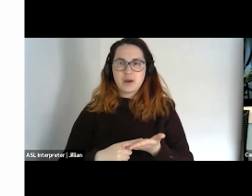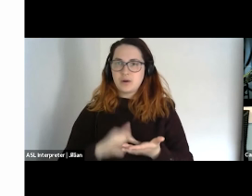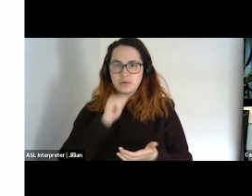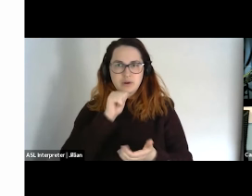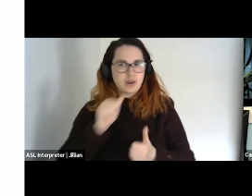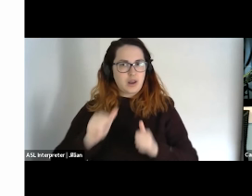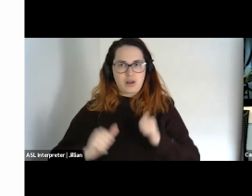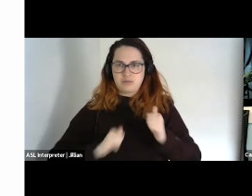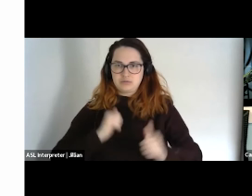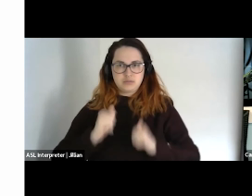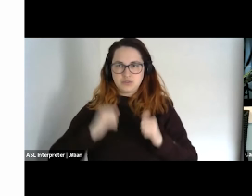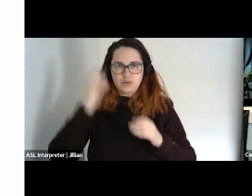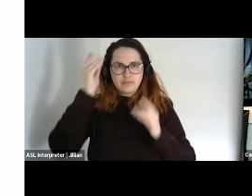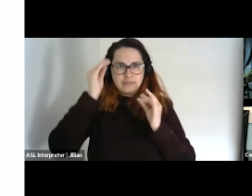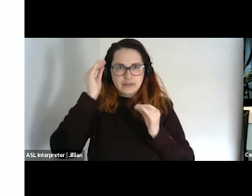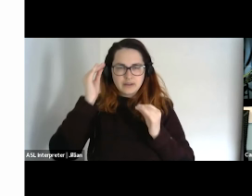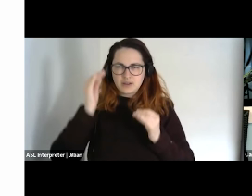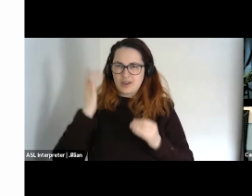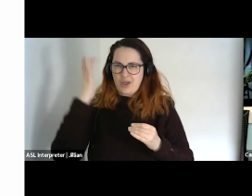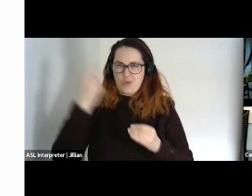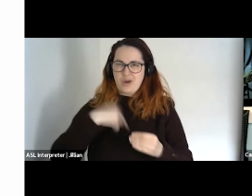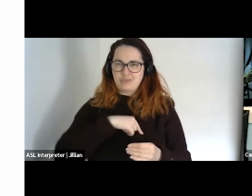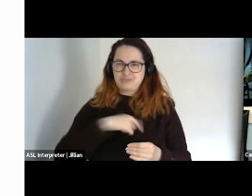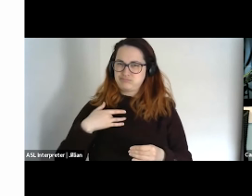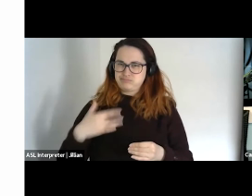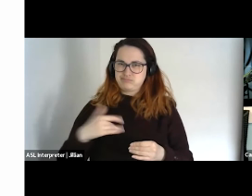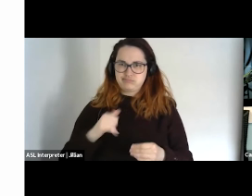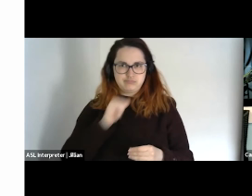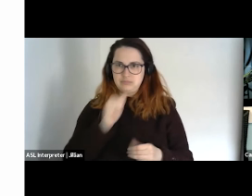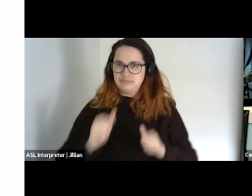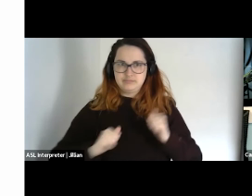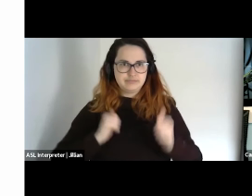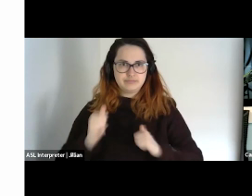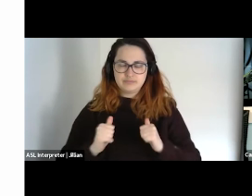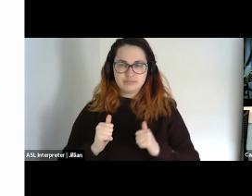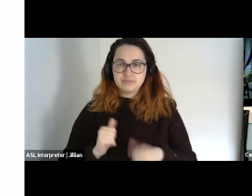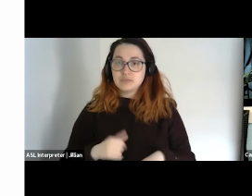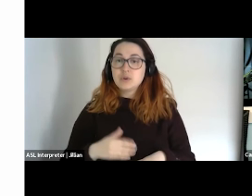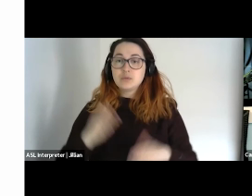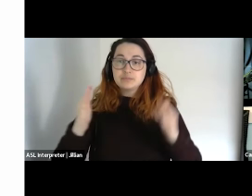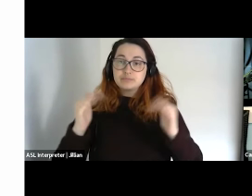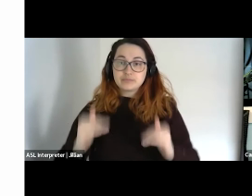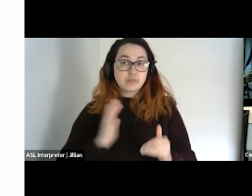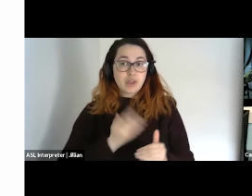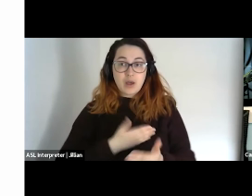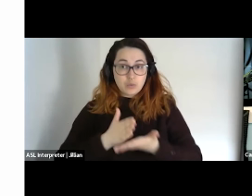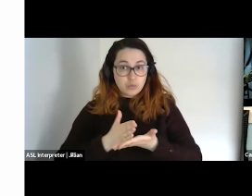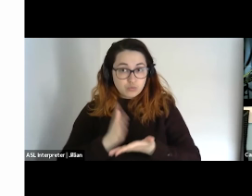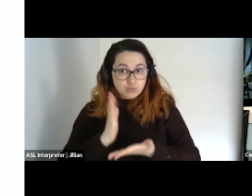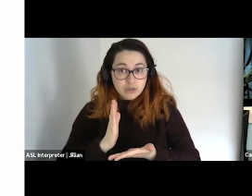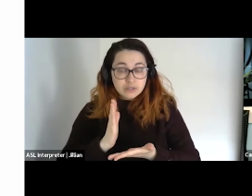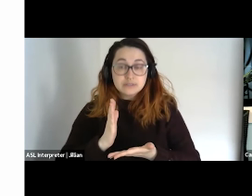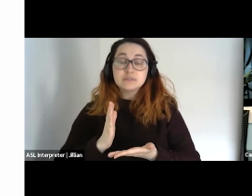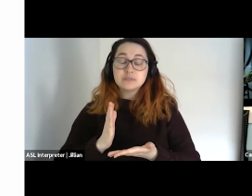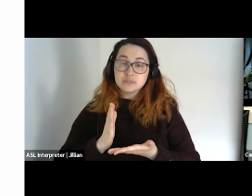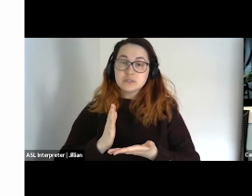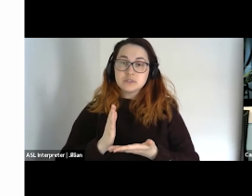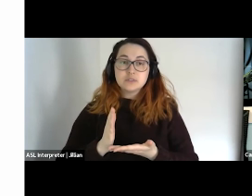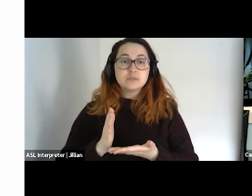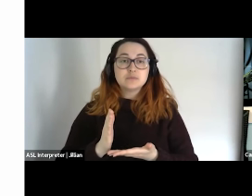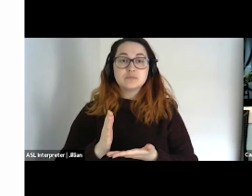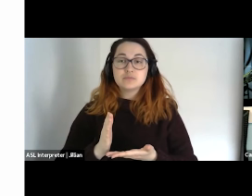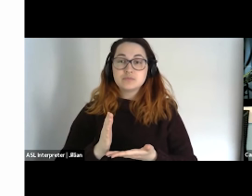us to be unassertive beings, and talk about the assertiveness rights and what we sort of adhere to and